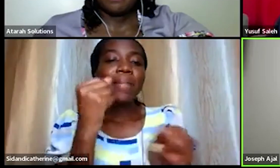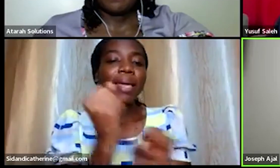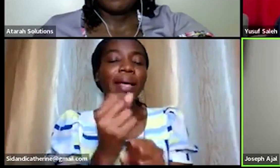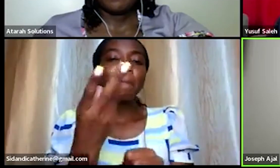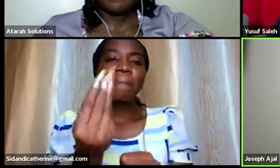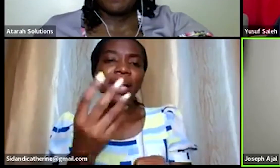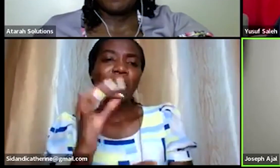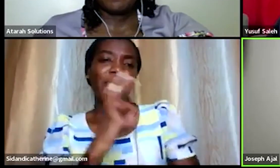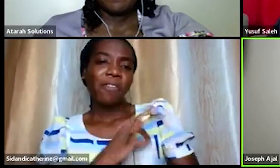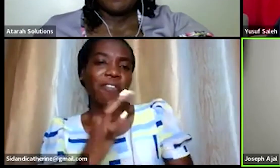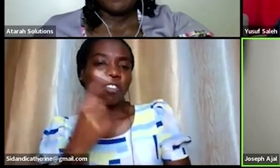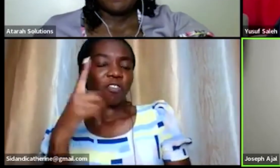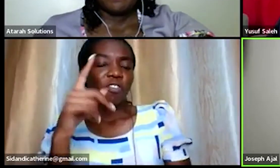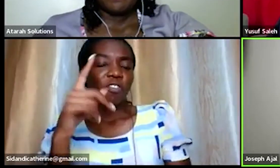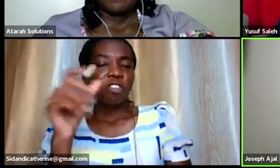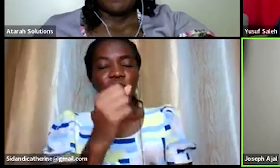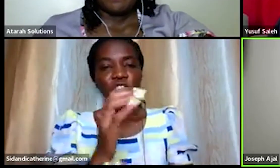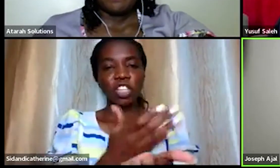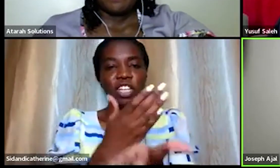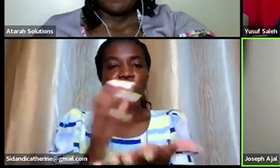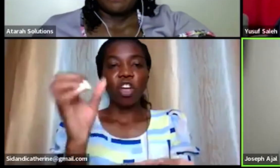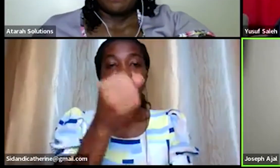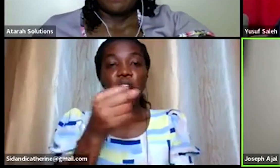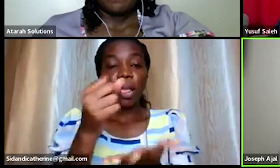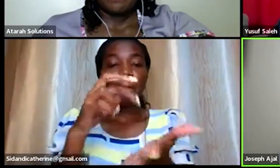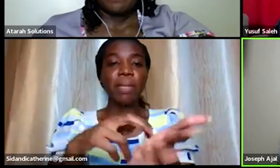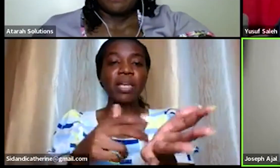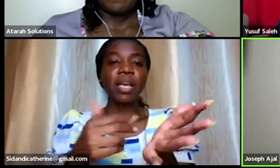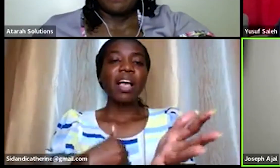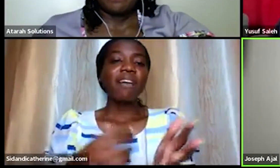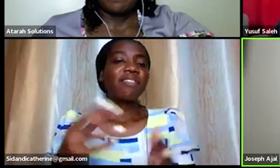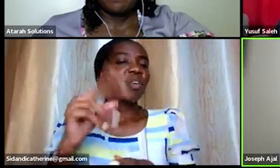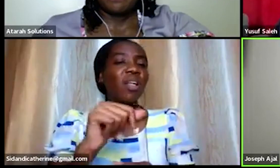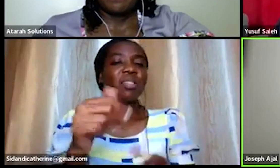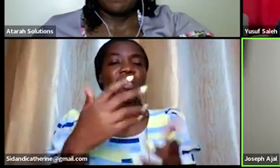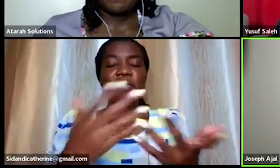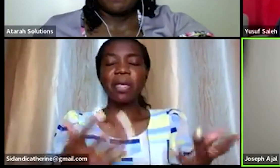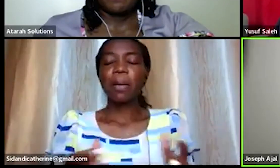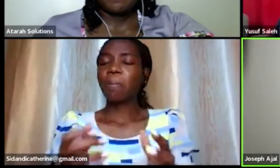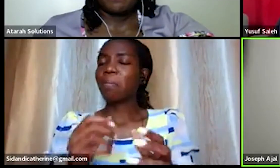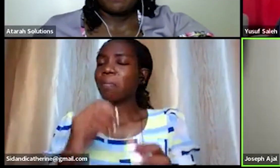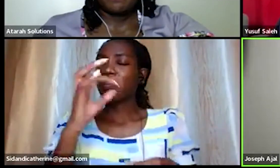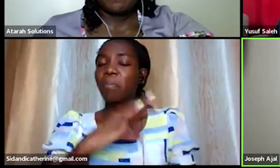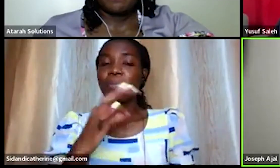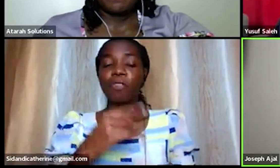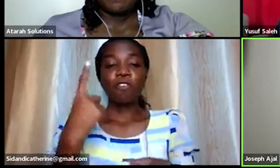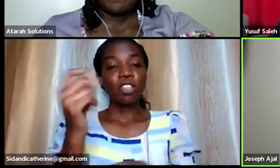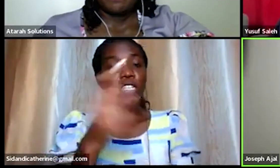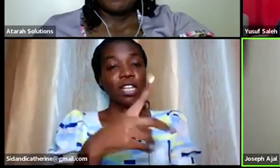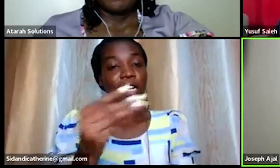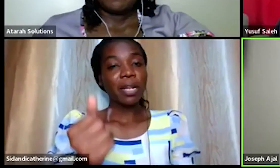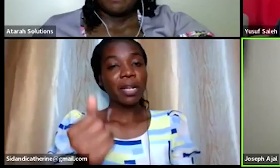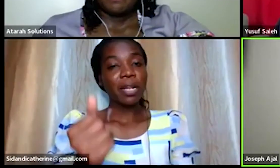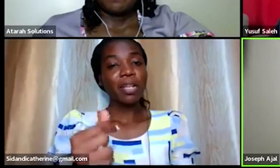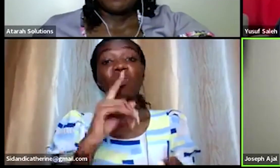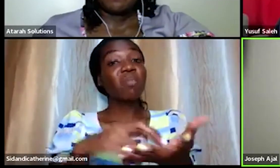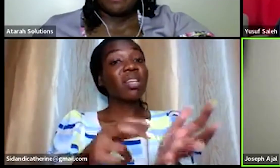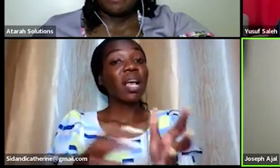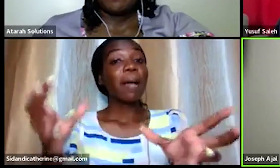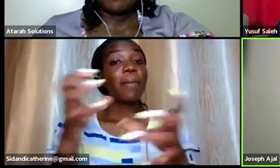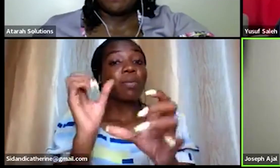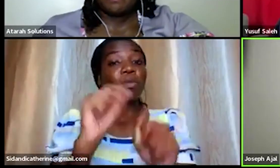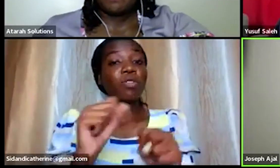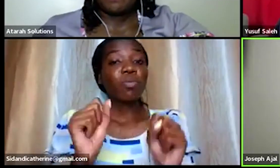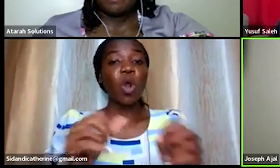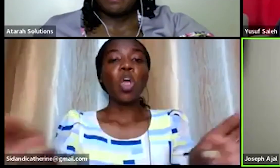the shareholders, we have nothing like bonuses or even salaries. In fact, the company could close. It could even be at a risk of not being a